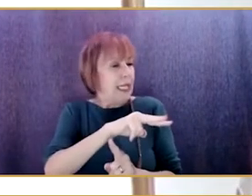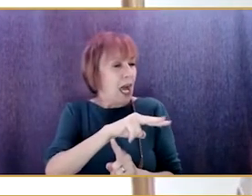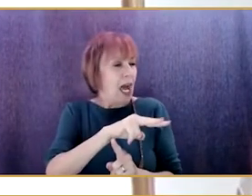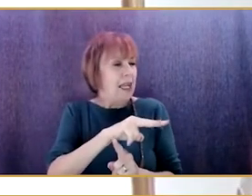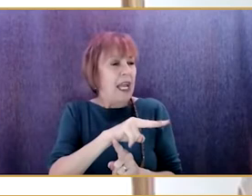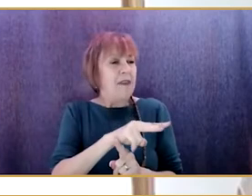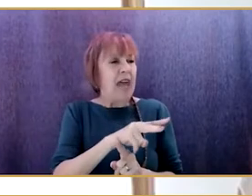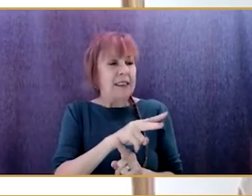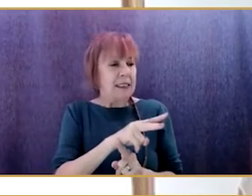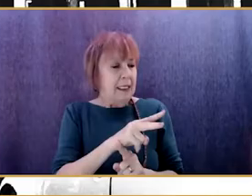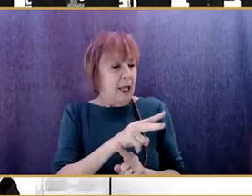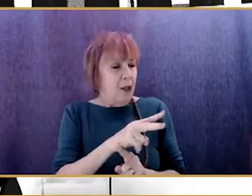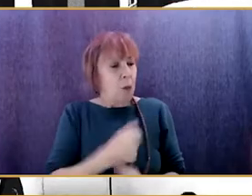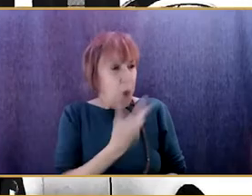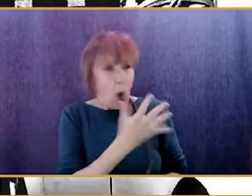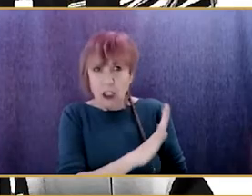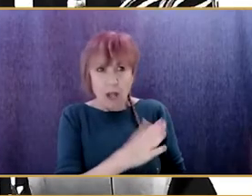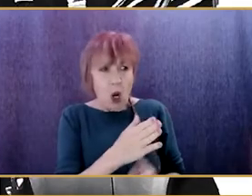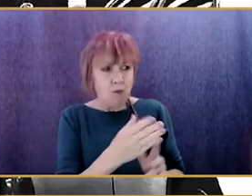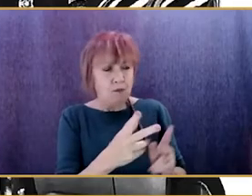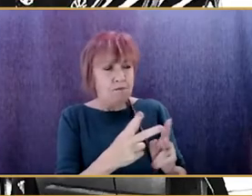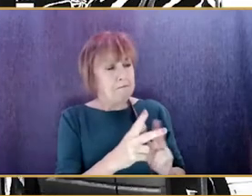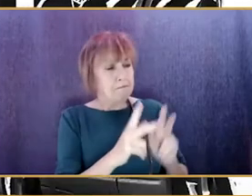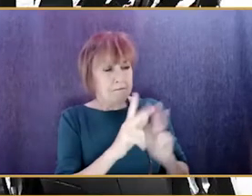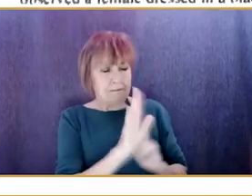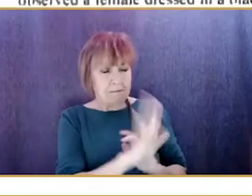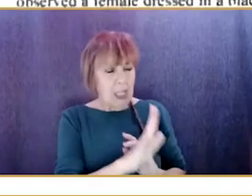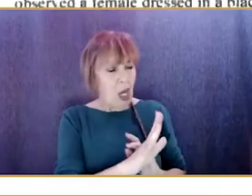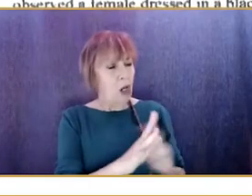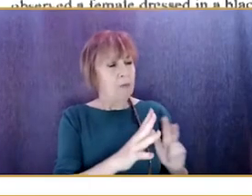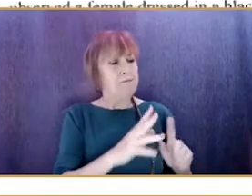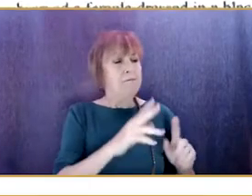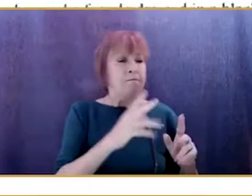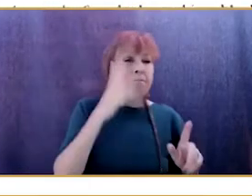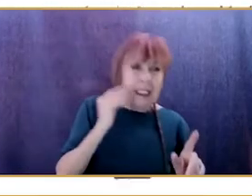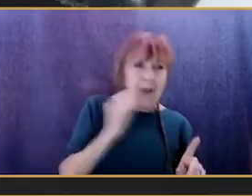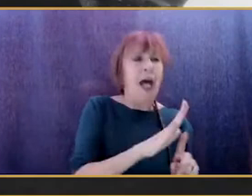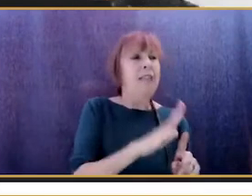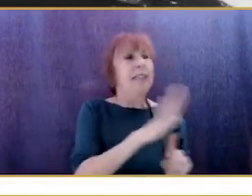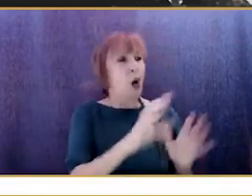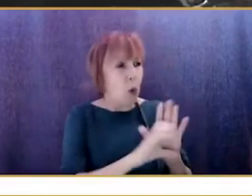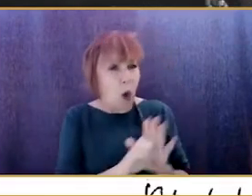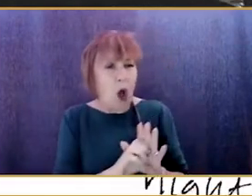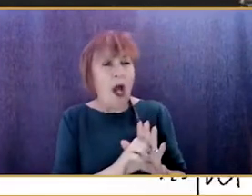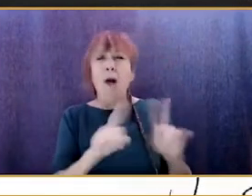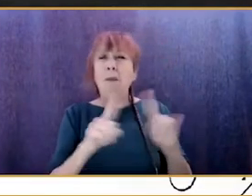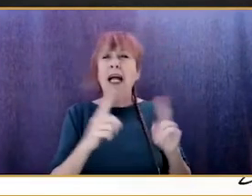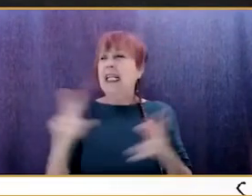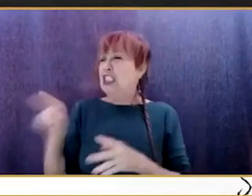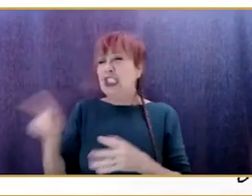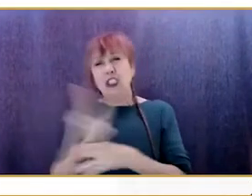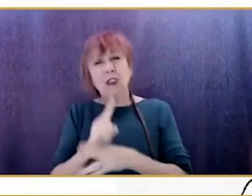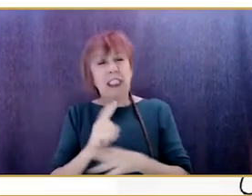subjectivity, the central speaker and using materials, perspectives, documents, photographs to deepen